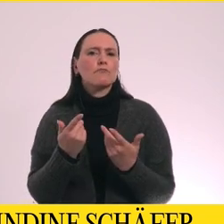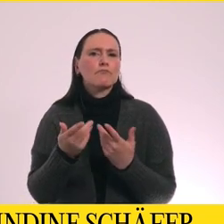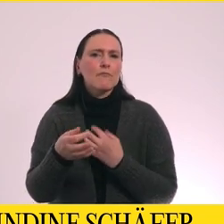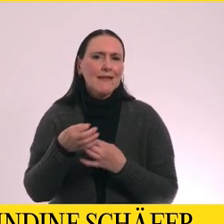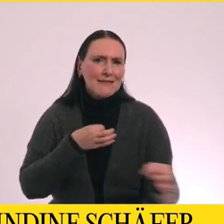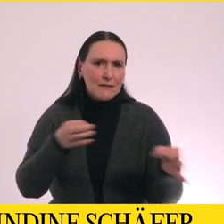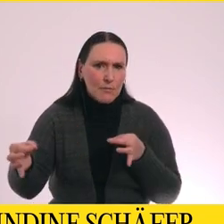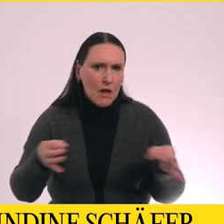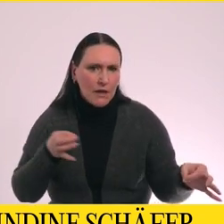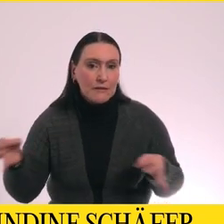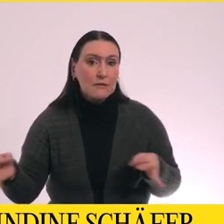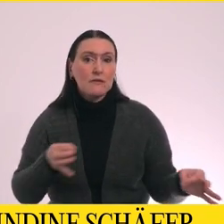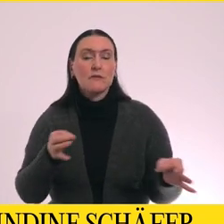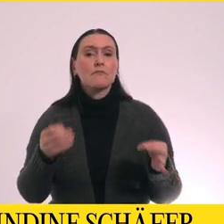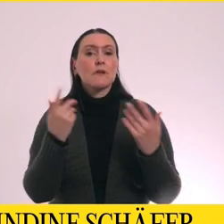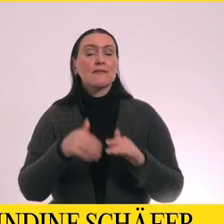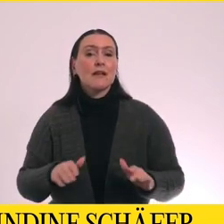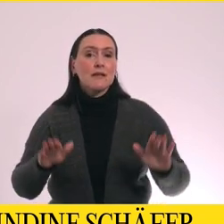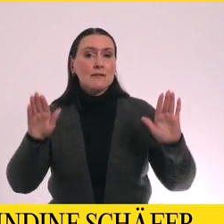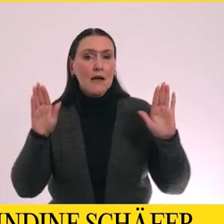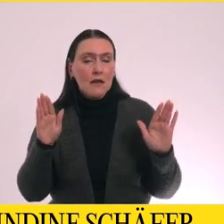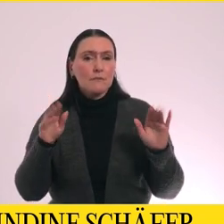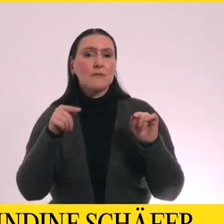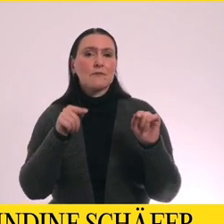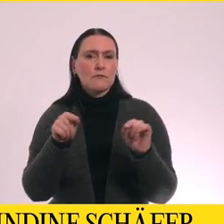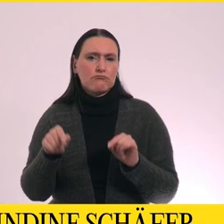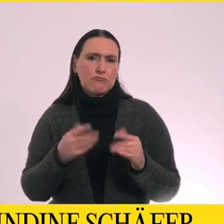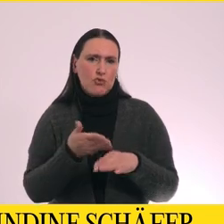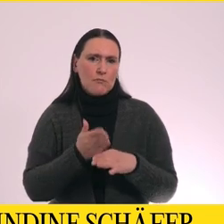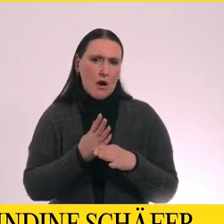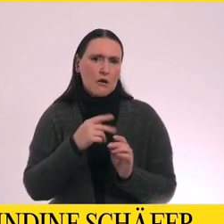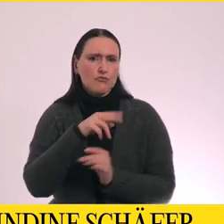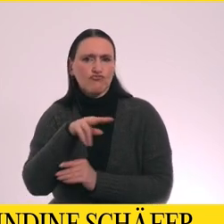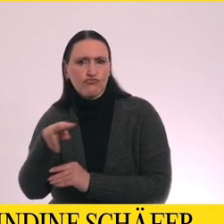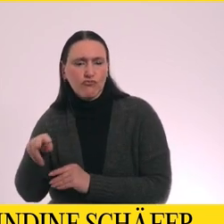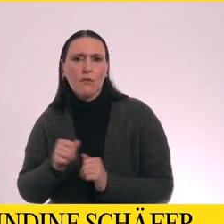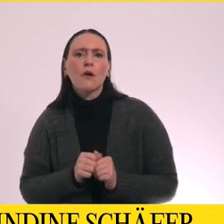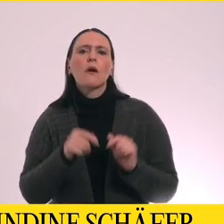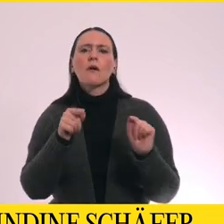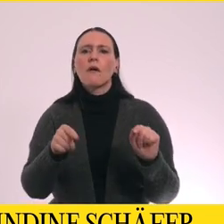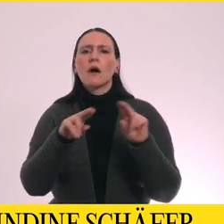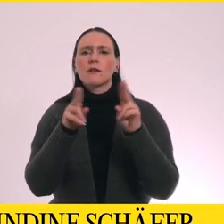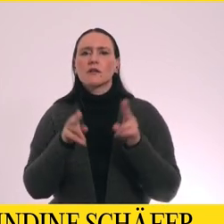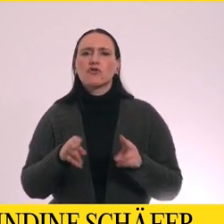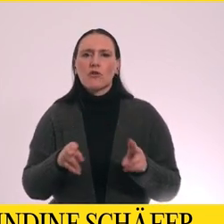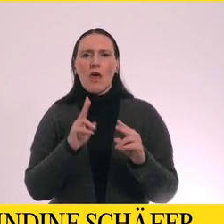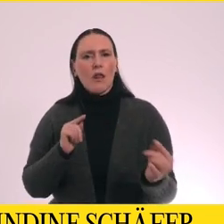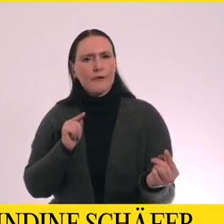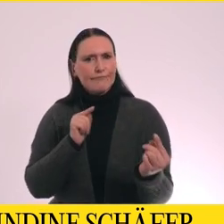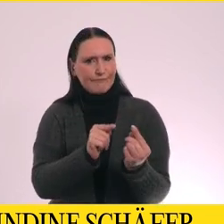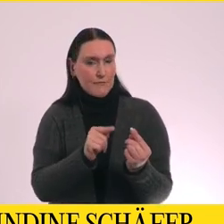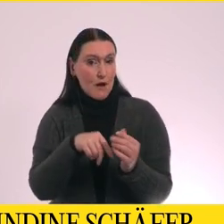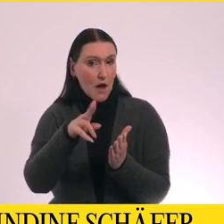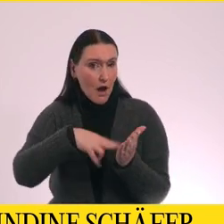immigration, and asylum, and work with both internationally acclaimed artists and young and